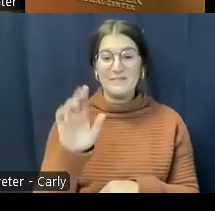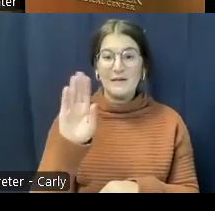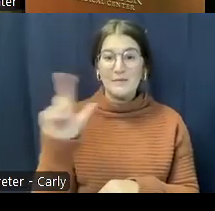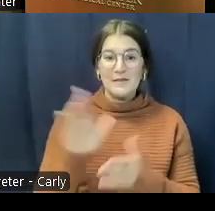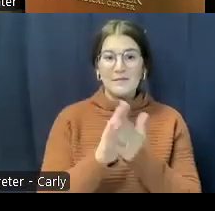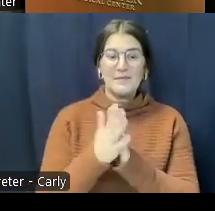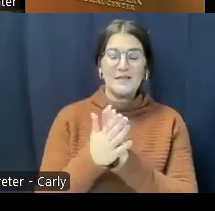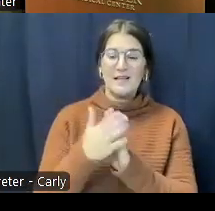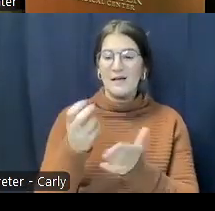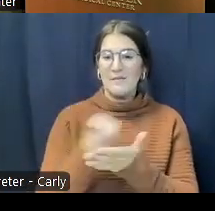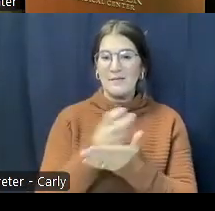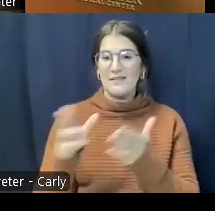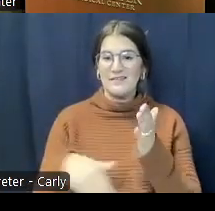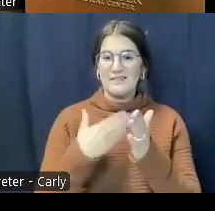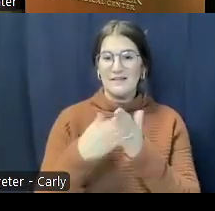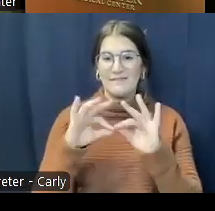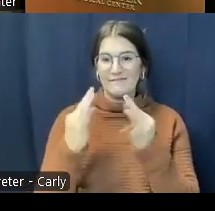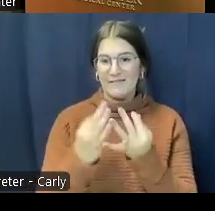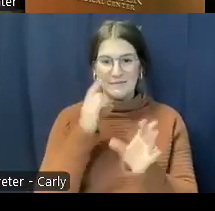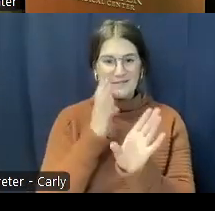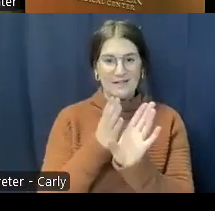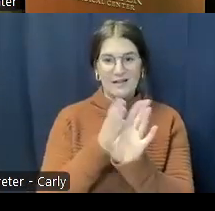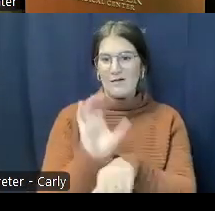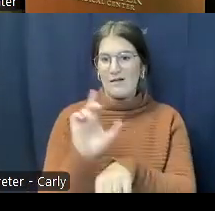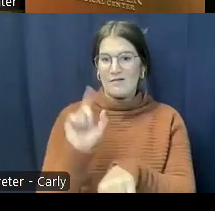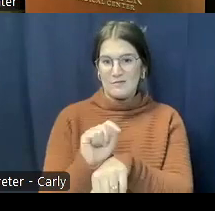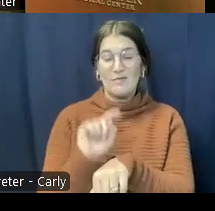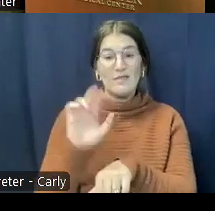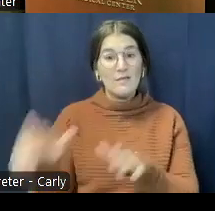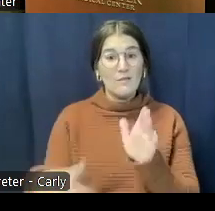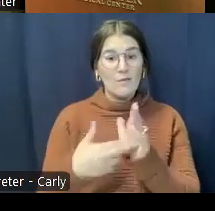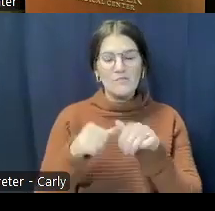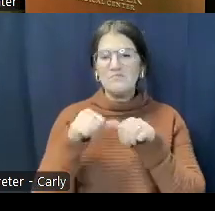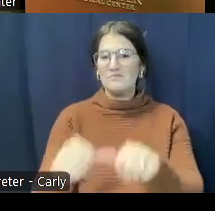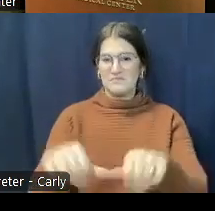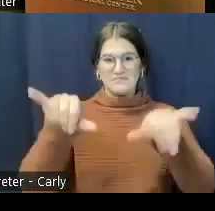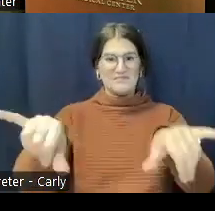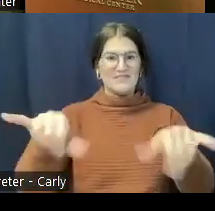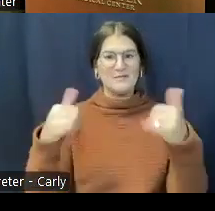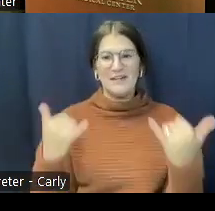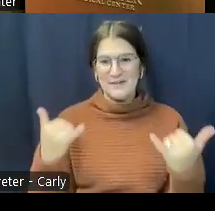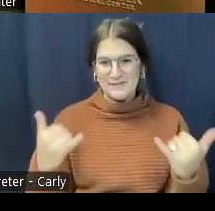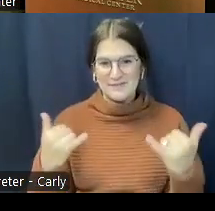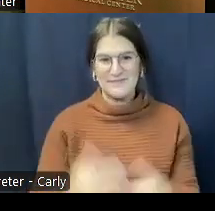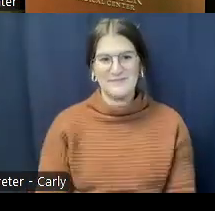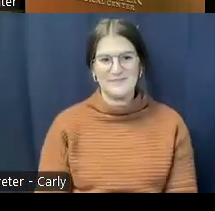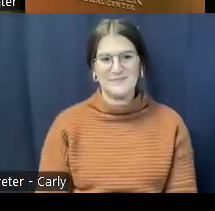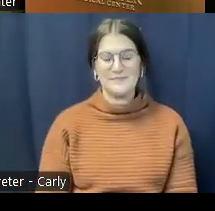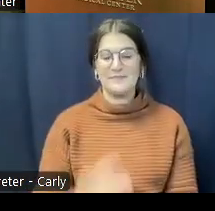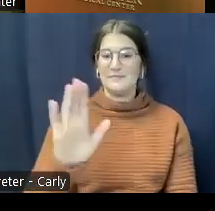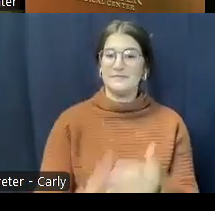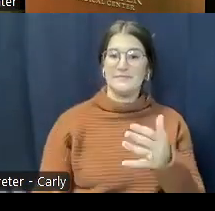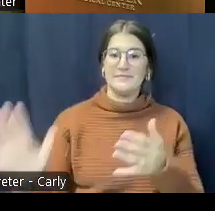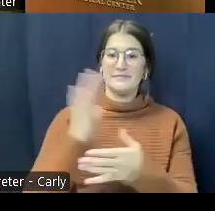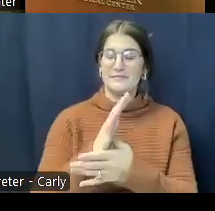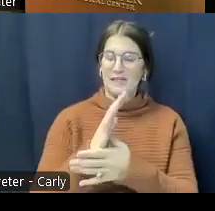the Epilepsy Center's family psychology consultant, a role in which he continues today. One of Bill's major contributions